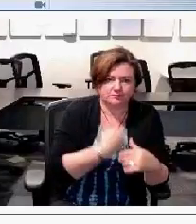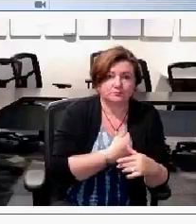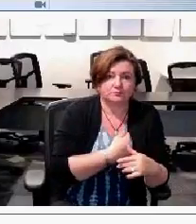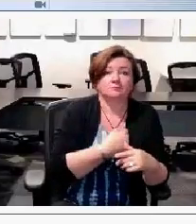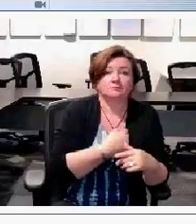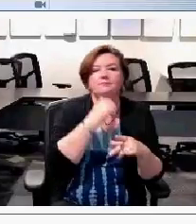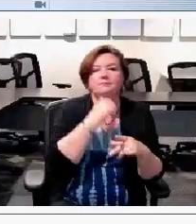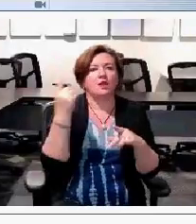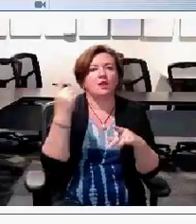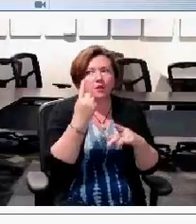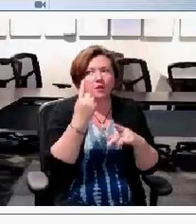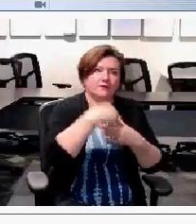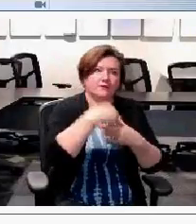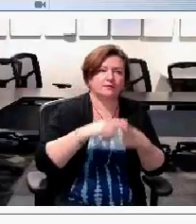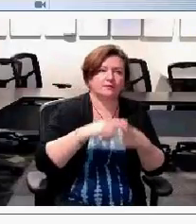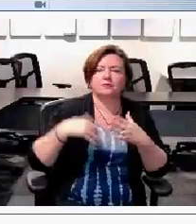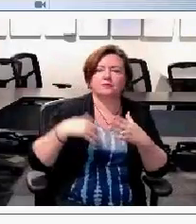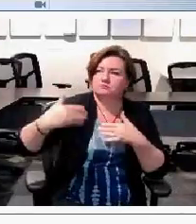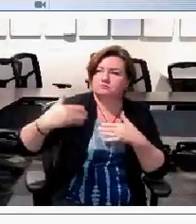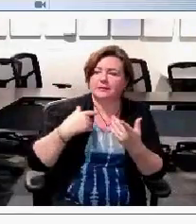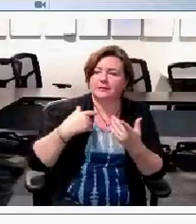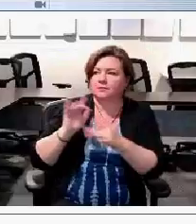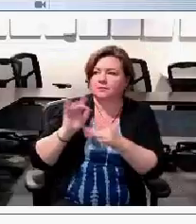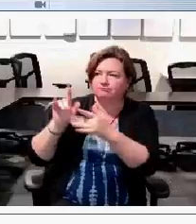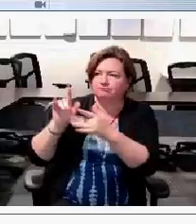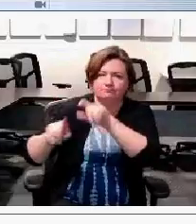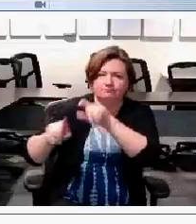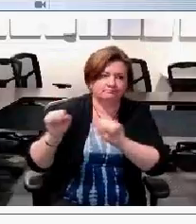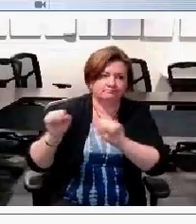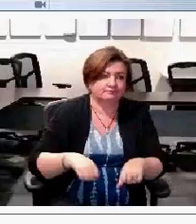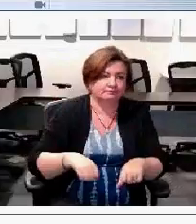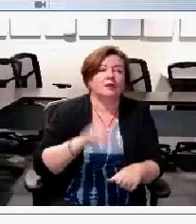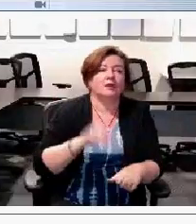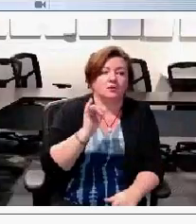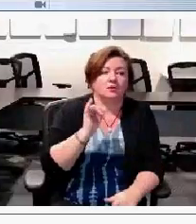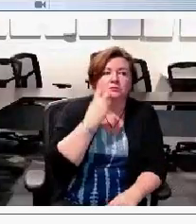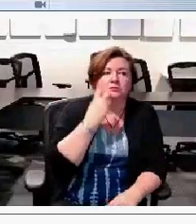not frequently involved in the program, and of course, speech pathology assistants.